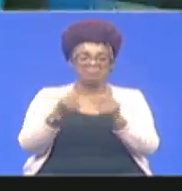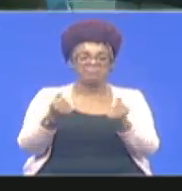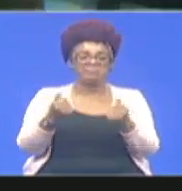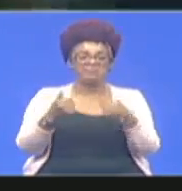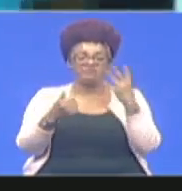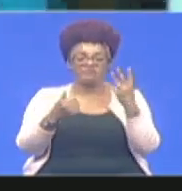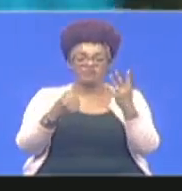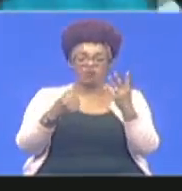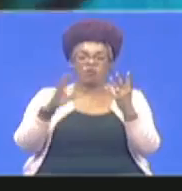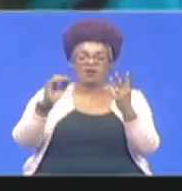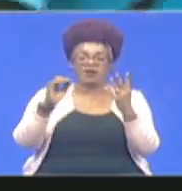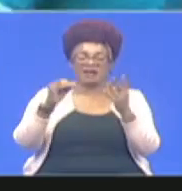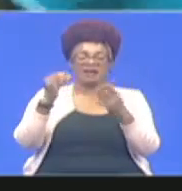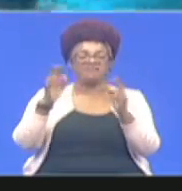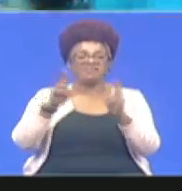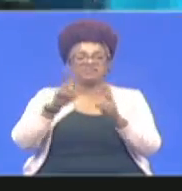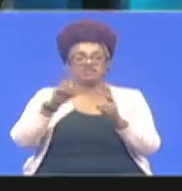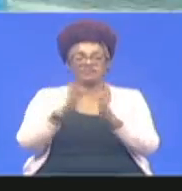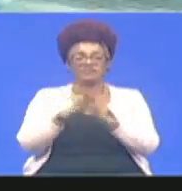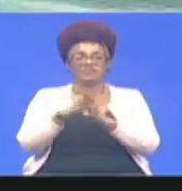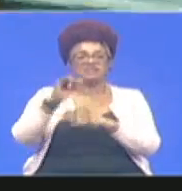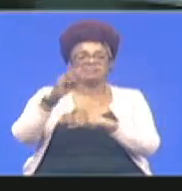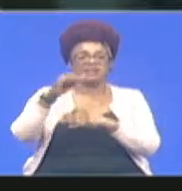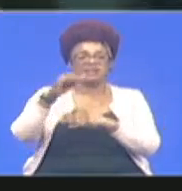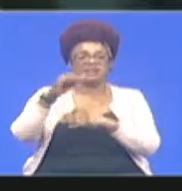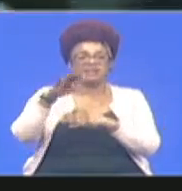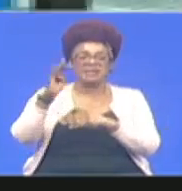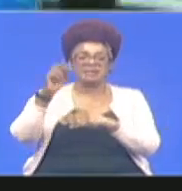victory over Chemelil. Bandari edged Sony